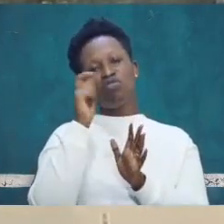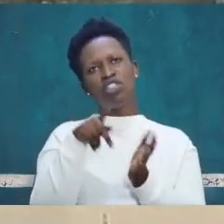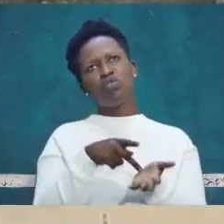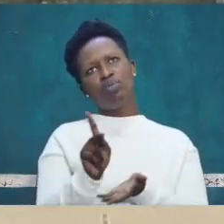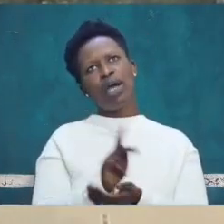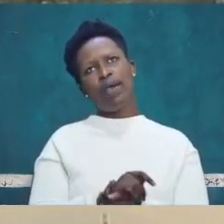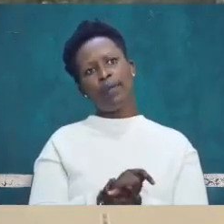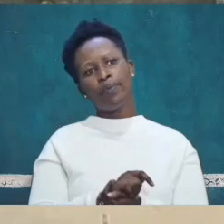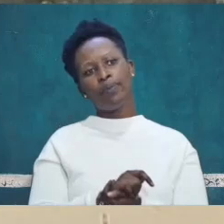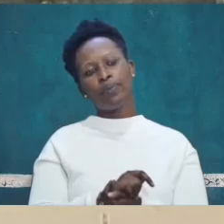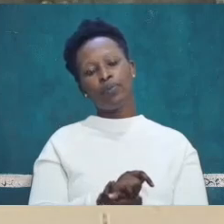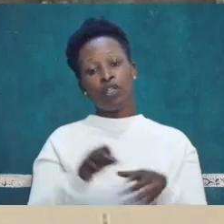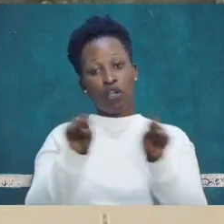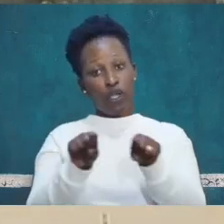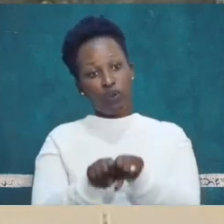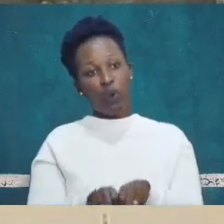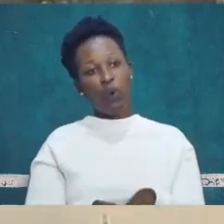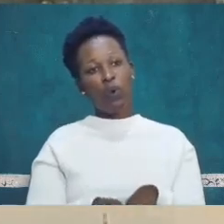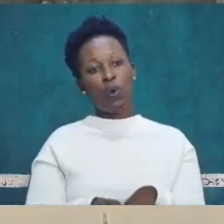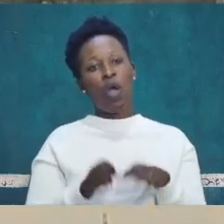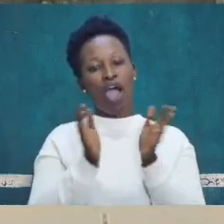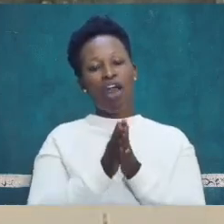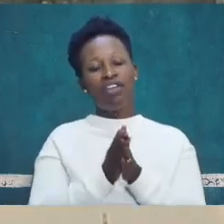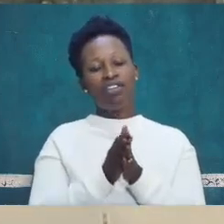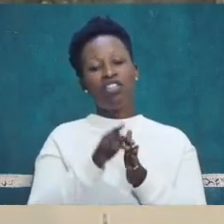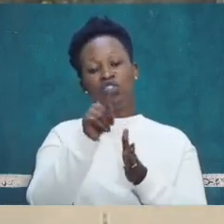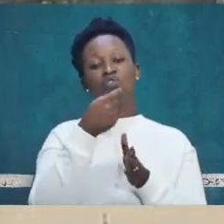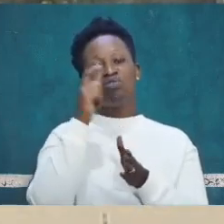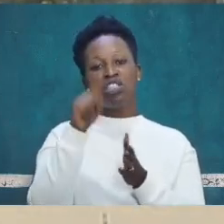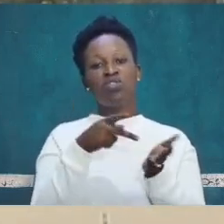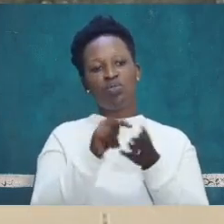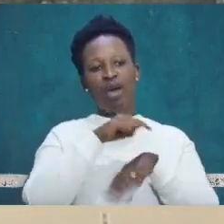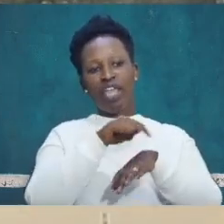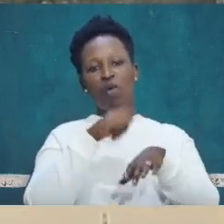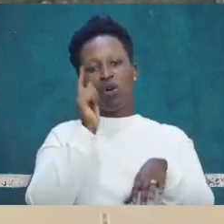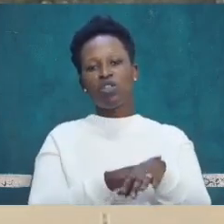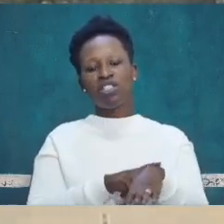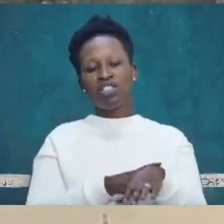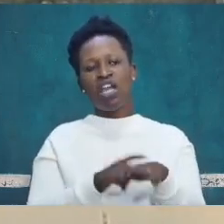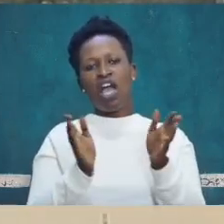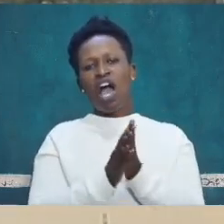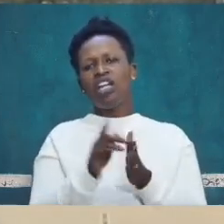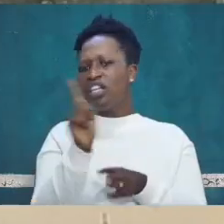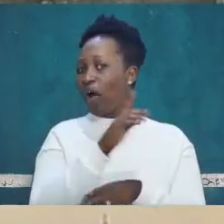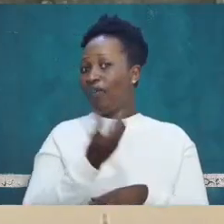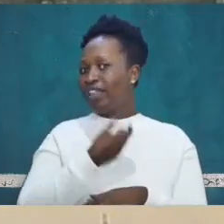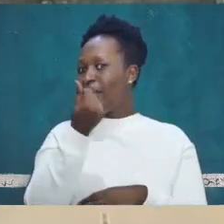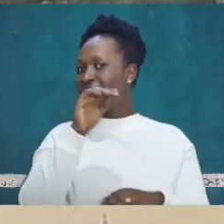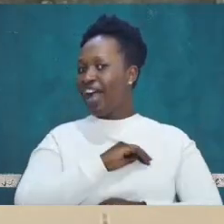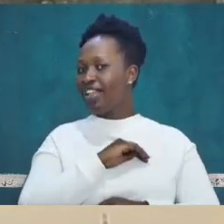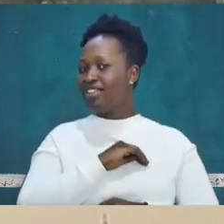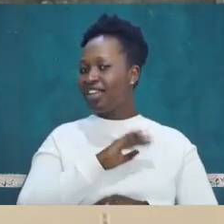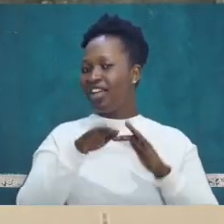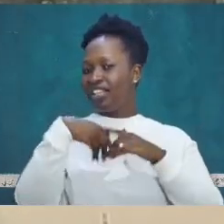buy a pair of shoes, and you need to buy a watch. And you don't have enough money. Then